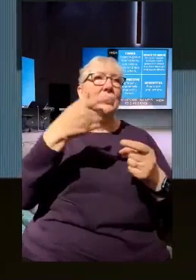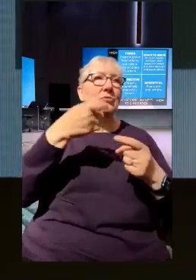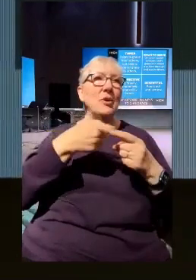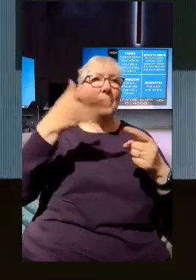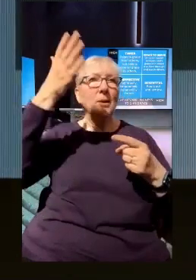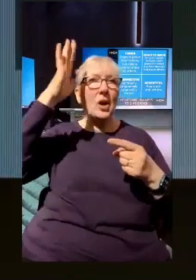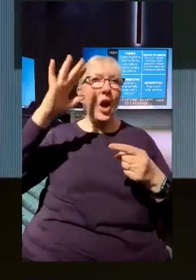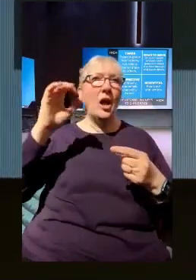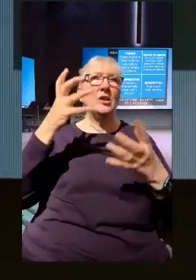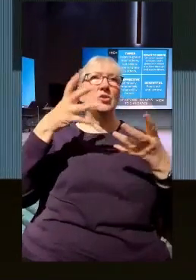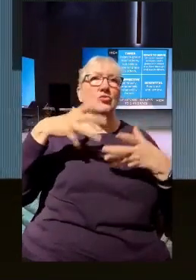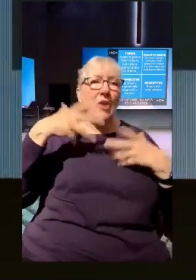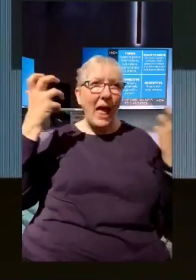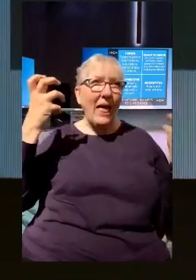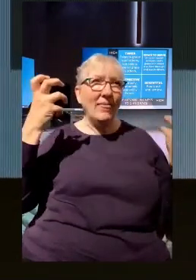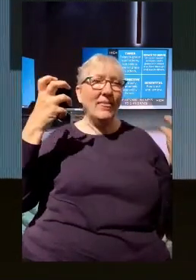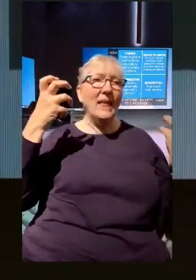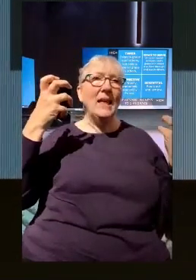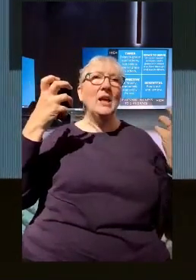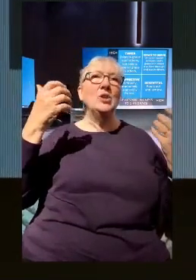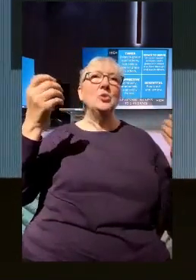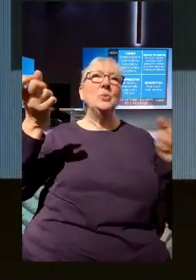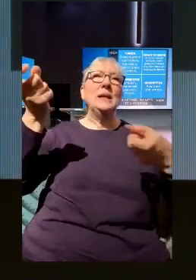us access to his kingdom,